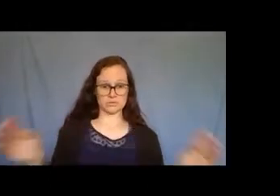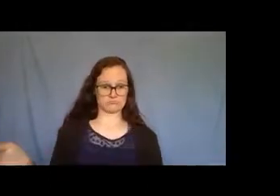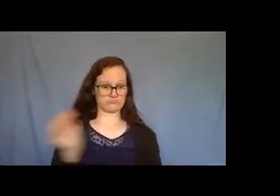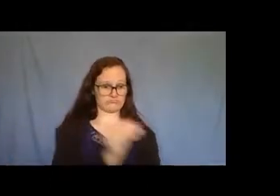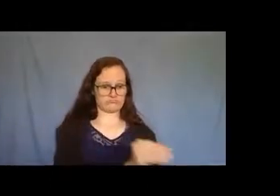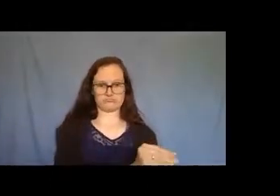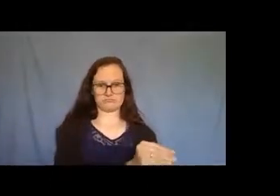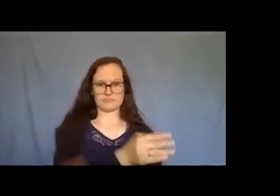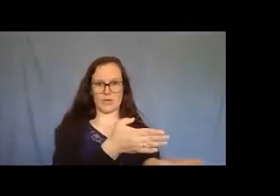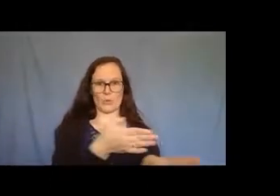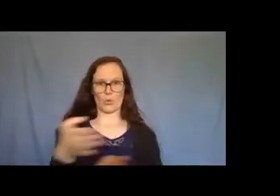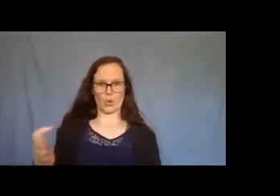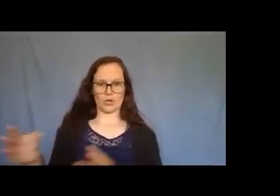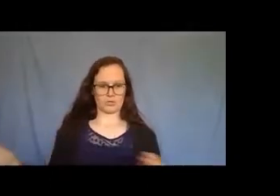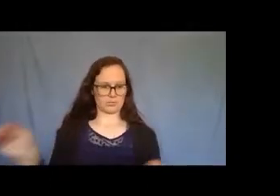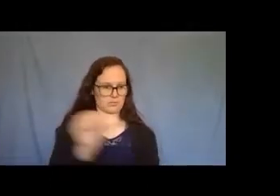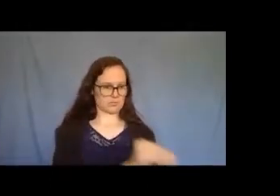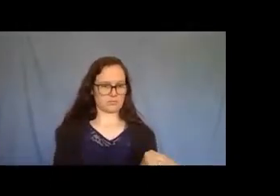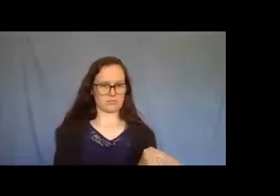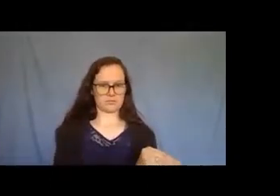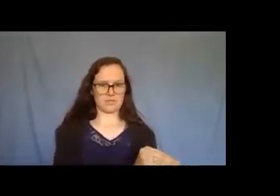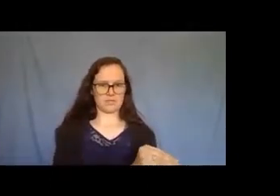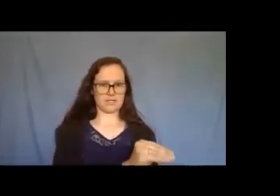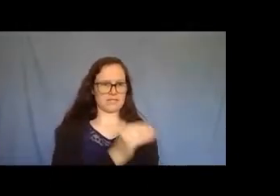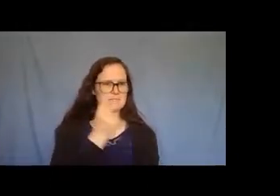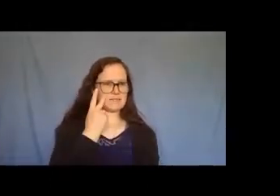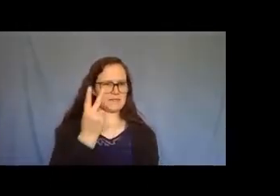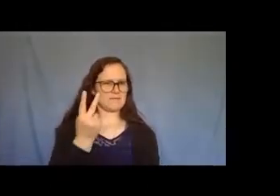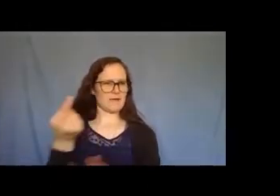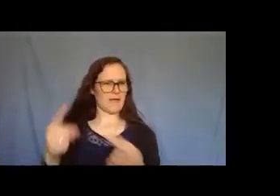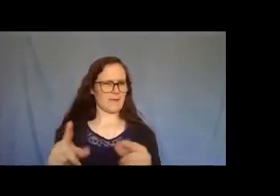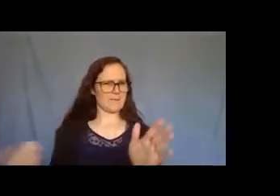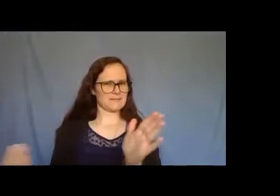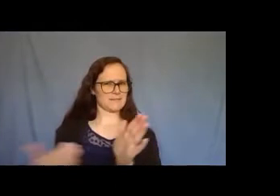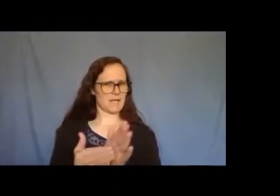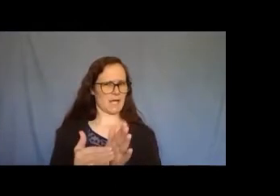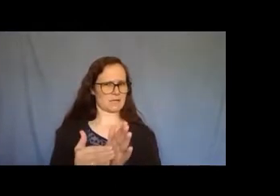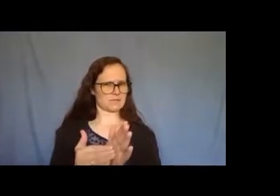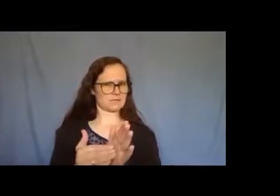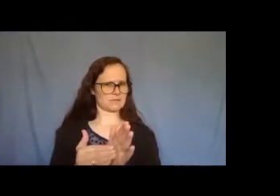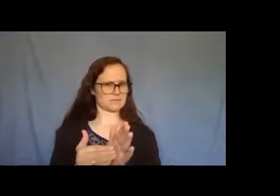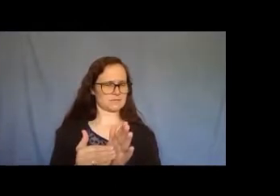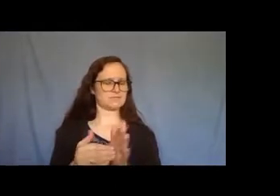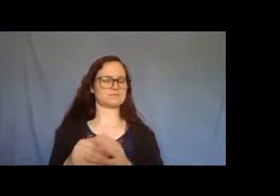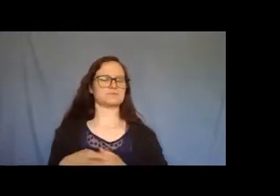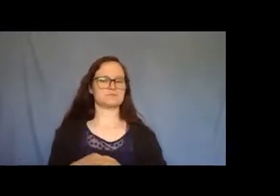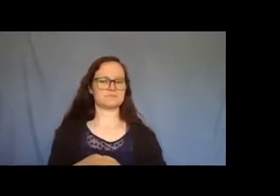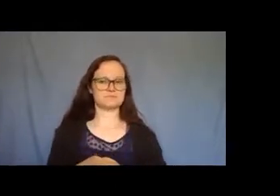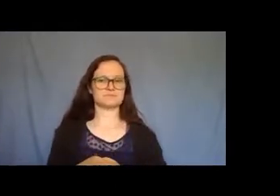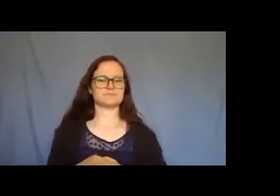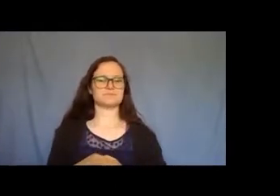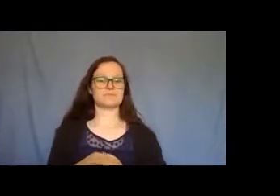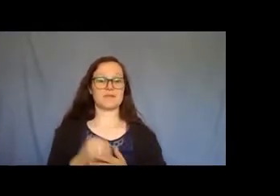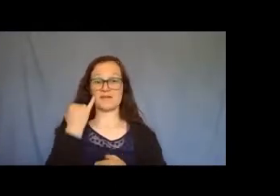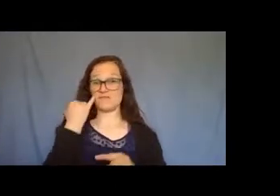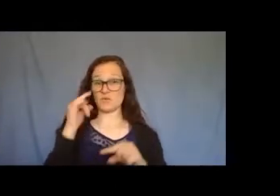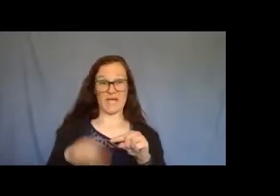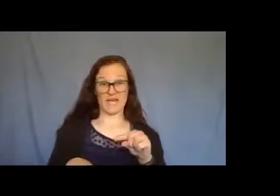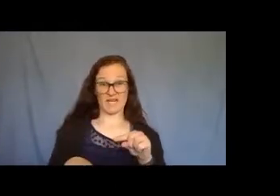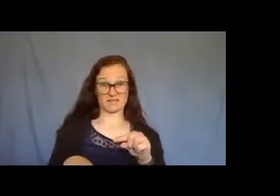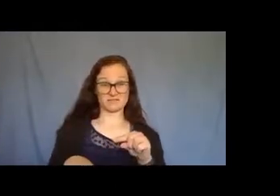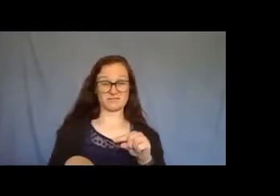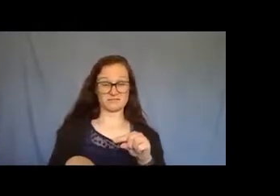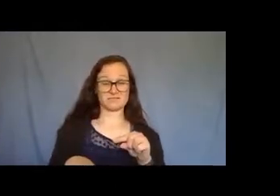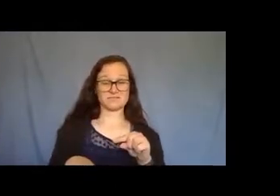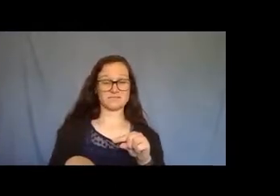if you can create these maximum cumulative departures randomly. And if you can't, that means that